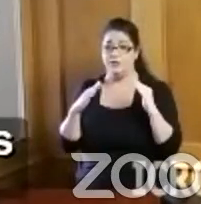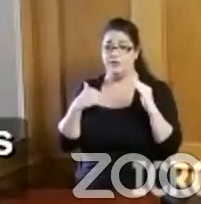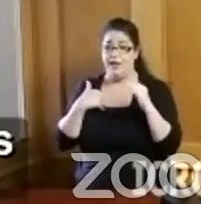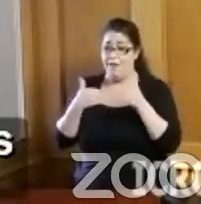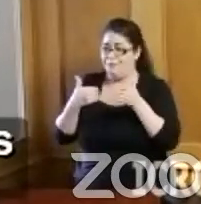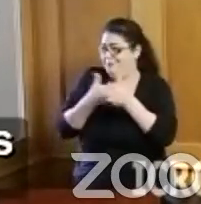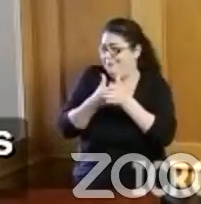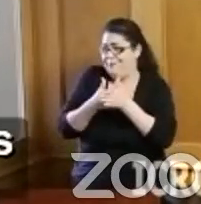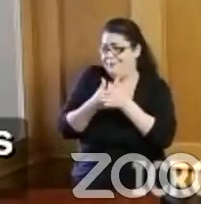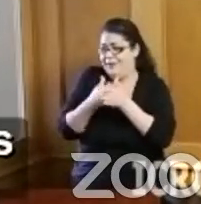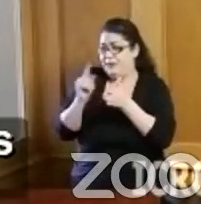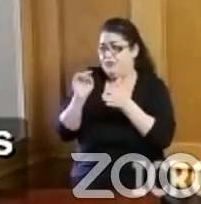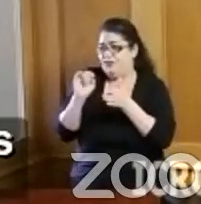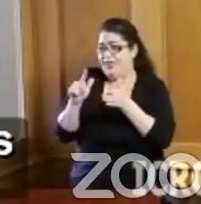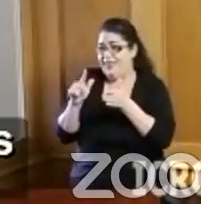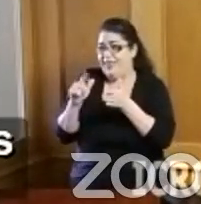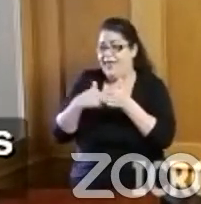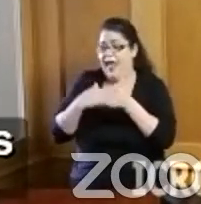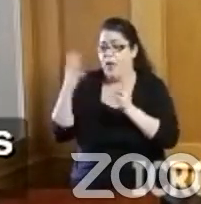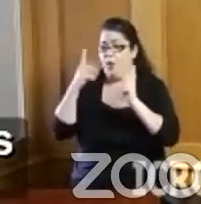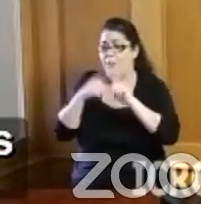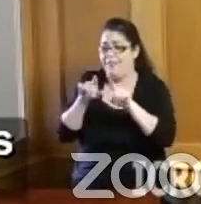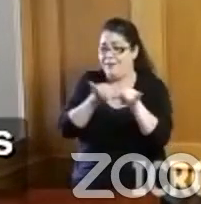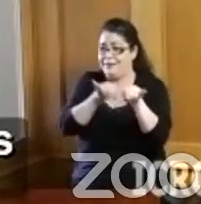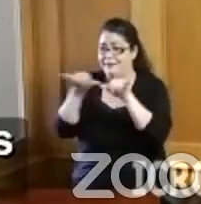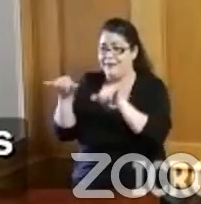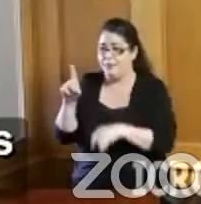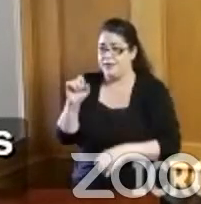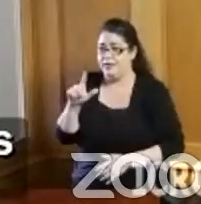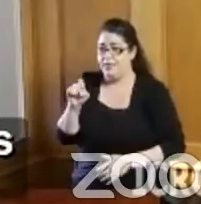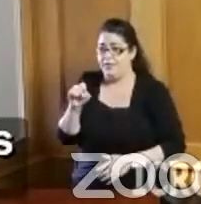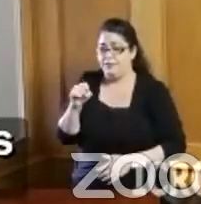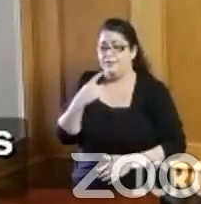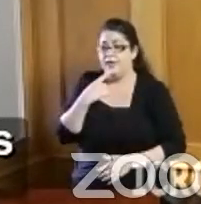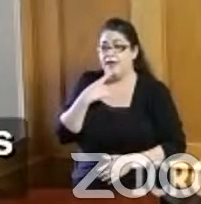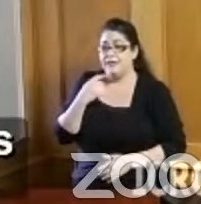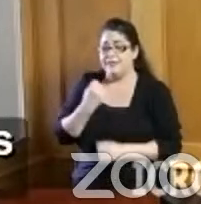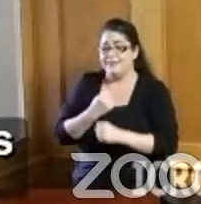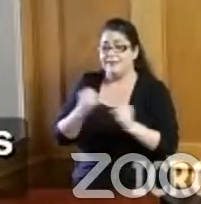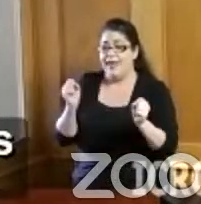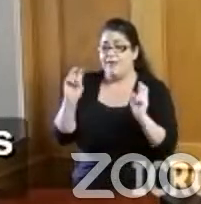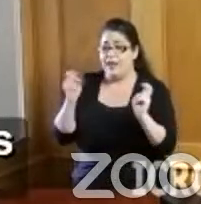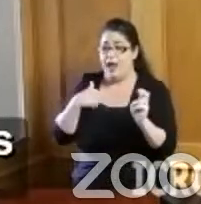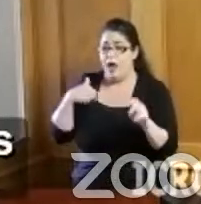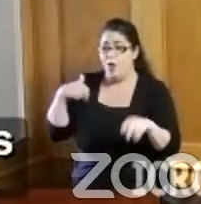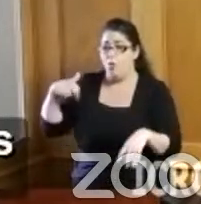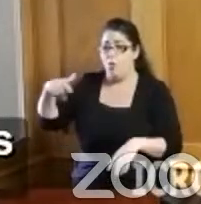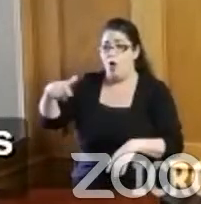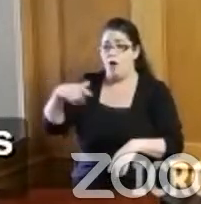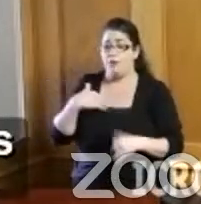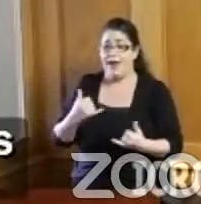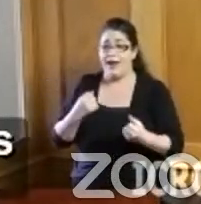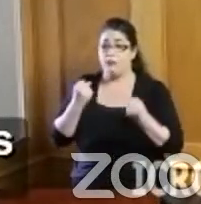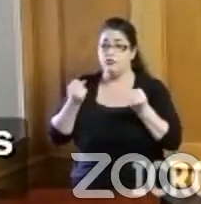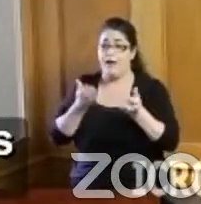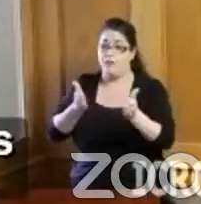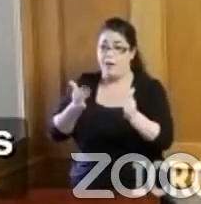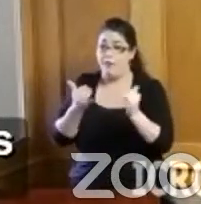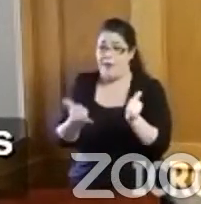trail. I'm worried about the same thing Dale is about the safety because I walked up there too. It's a driveway right now.